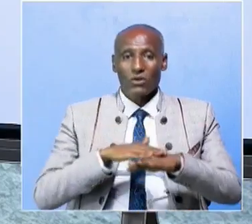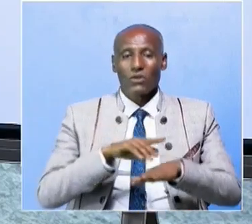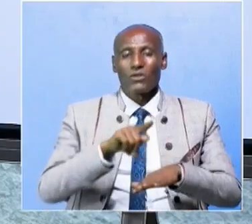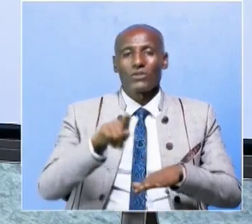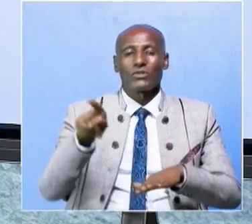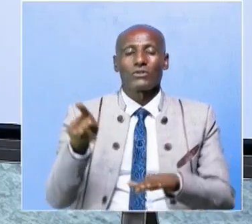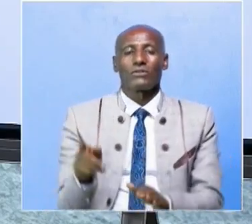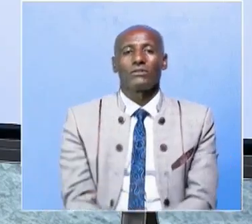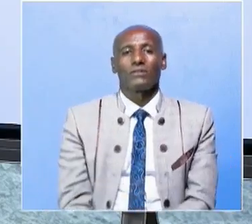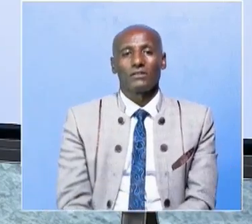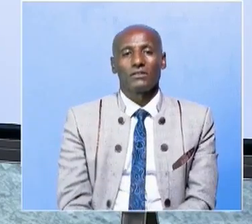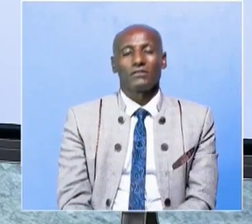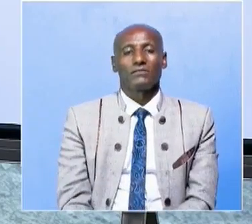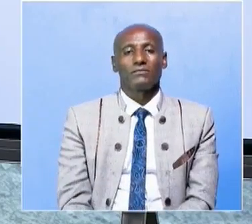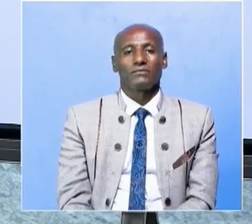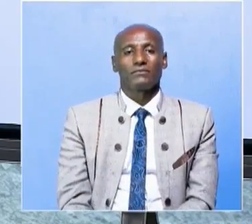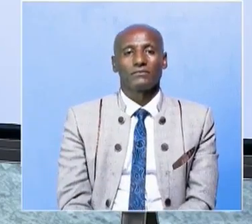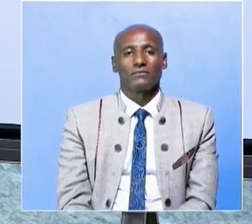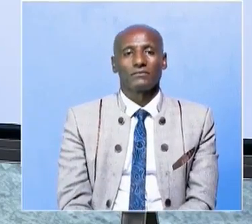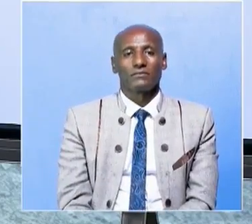also one form of